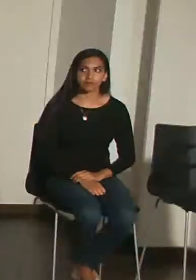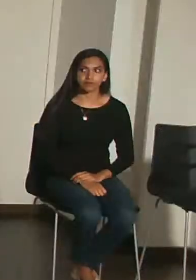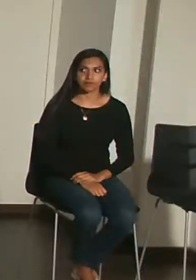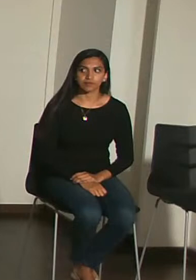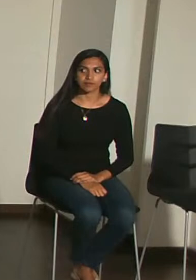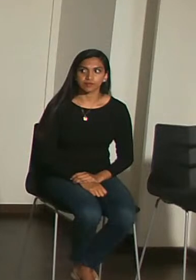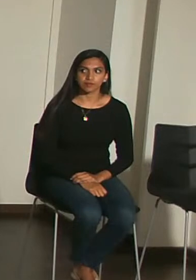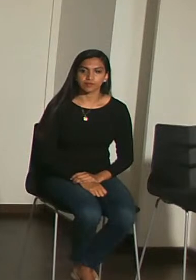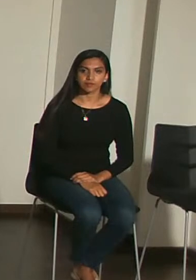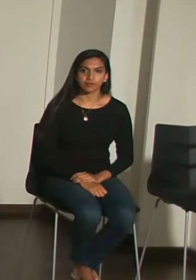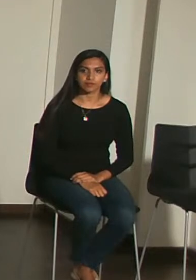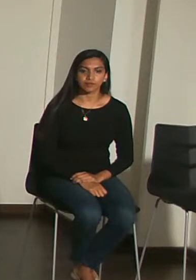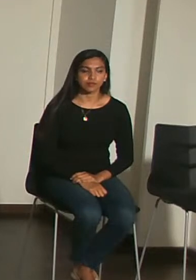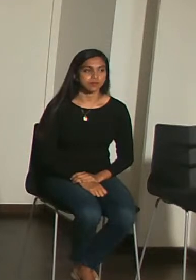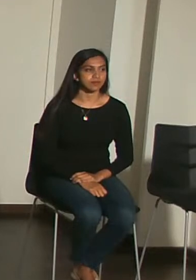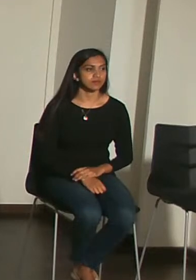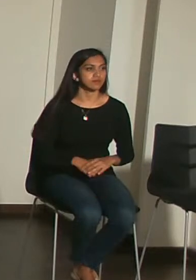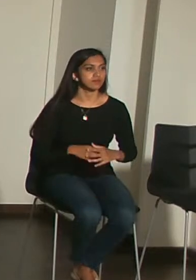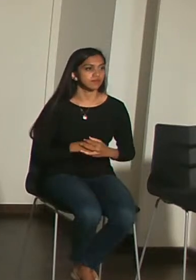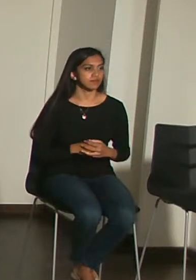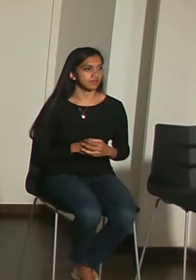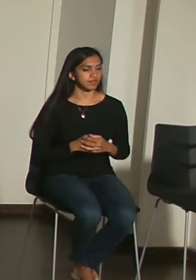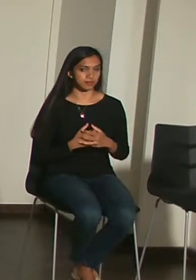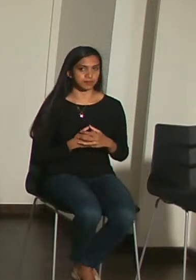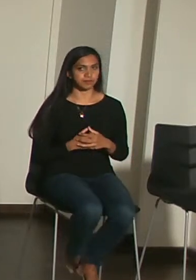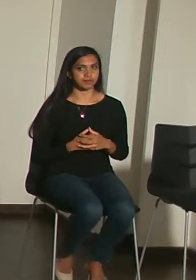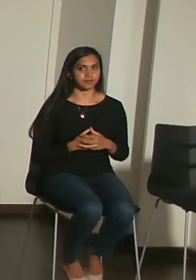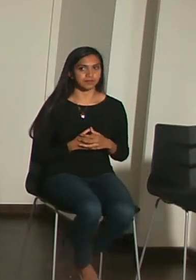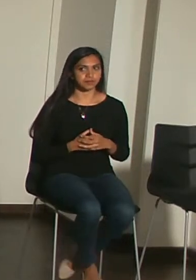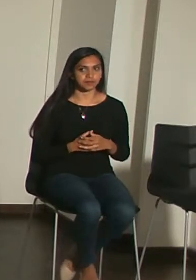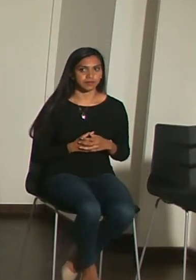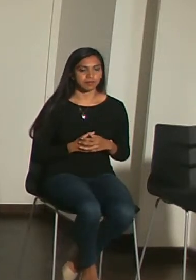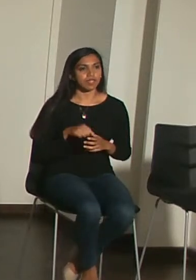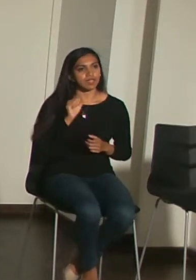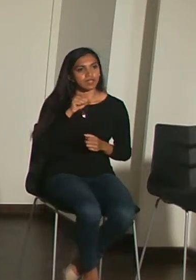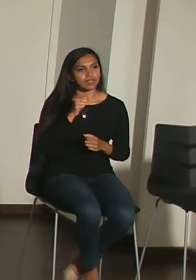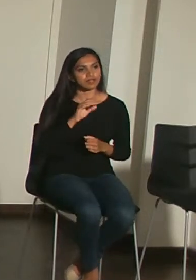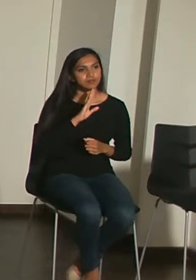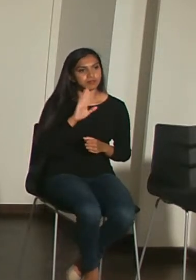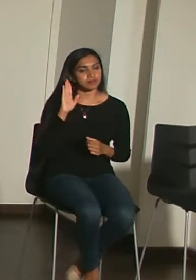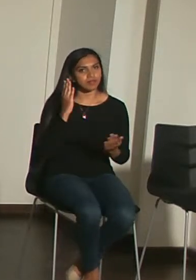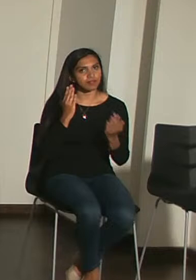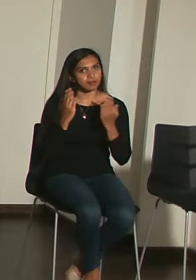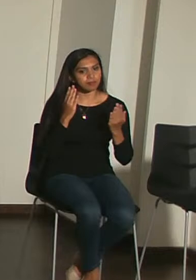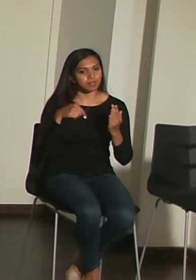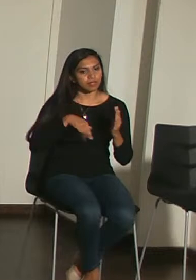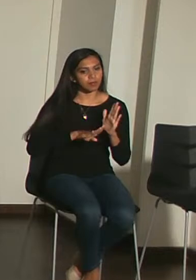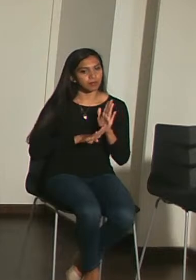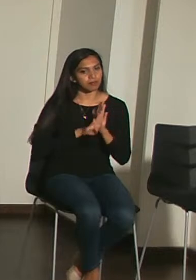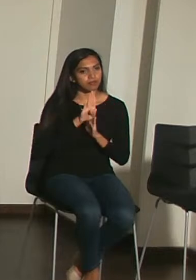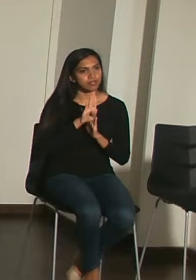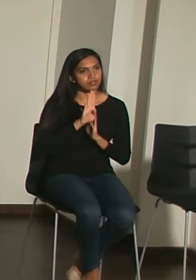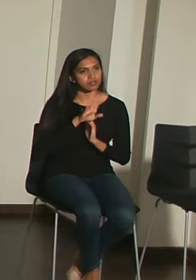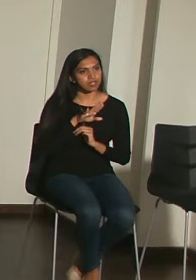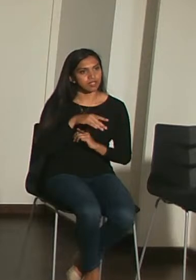bec- I mean, I can see a lot of progress at MAC here